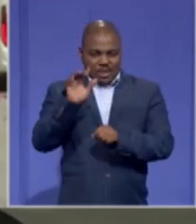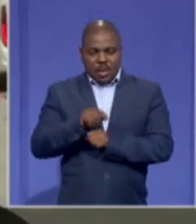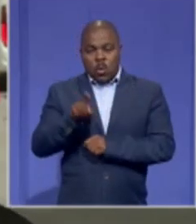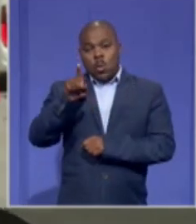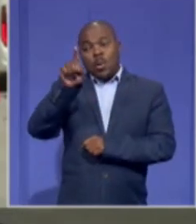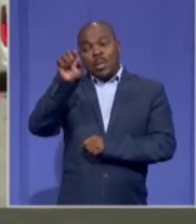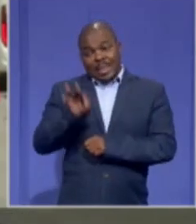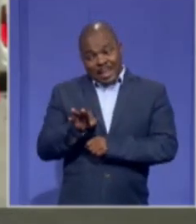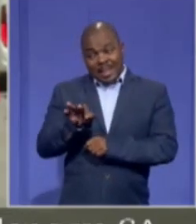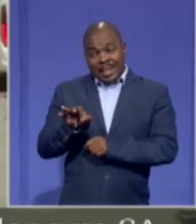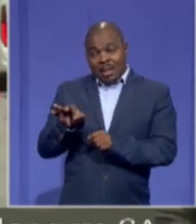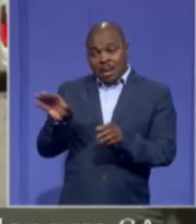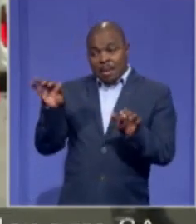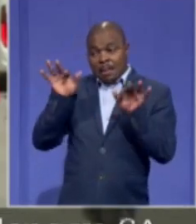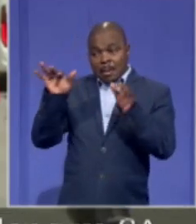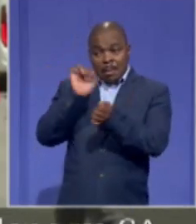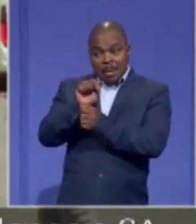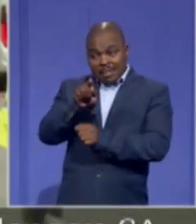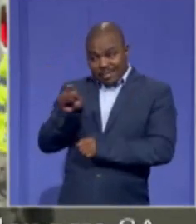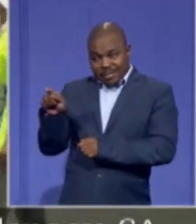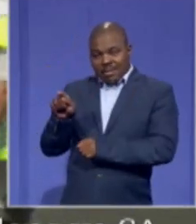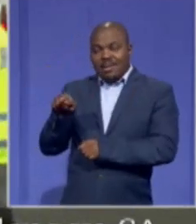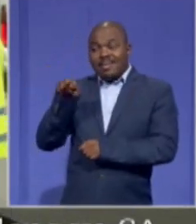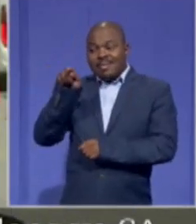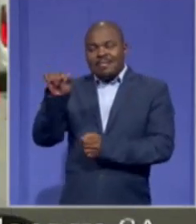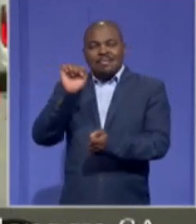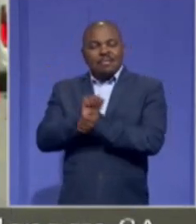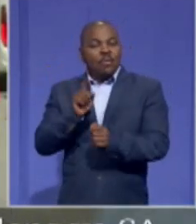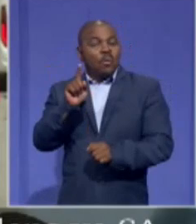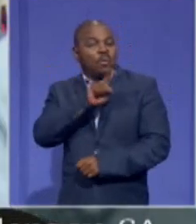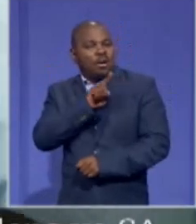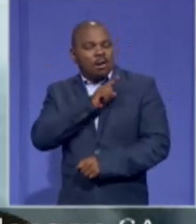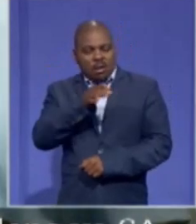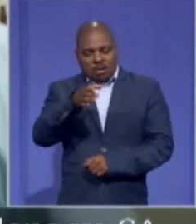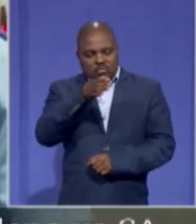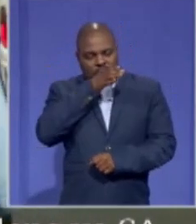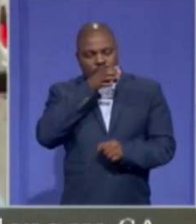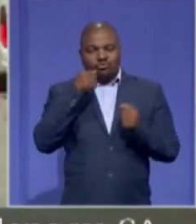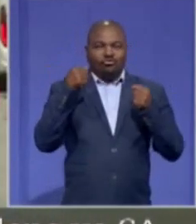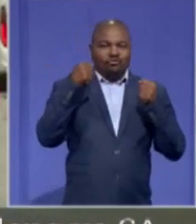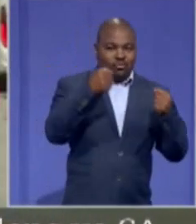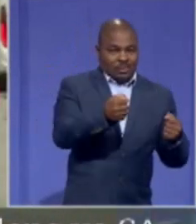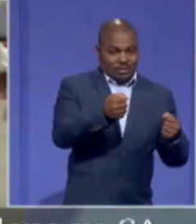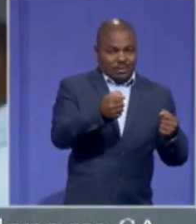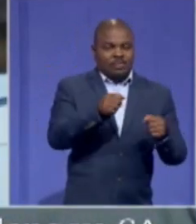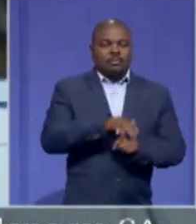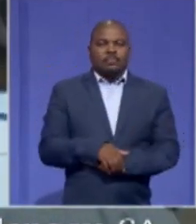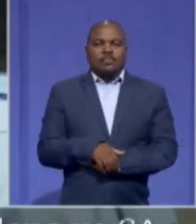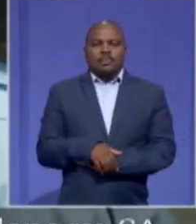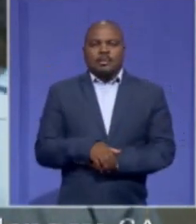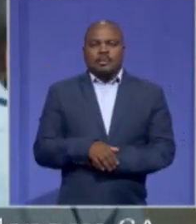arrests have been of people who have been driving under the influence of alcohol.